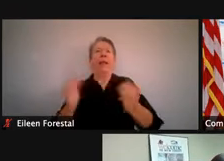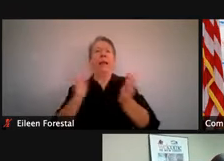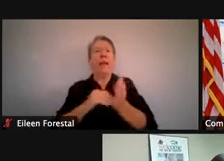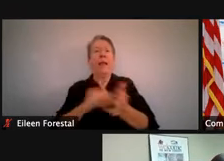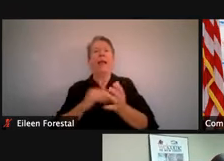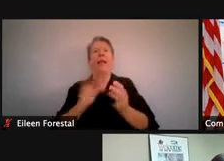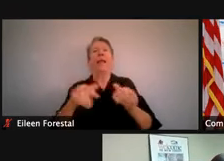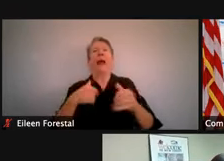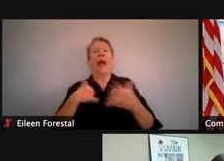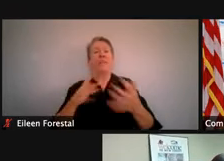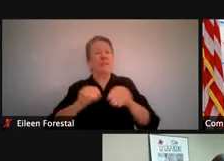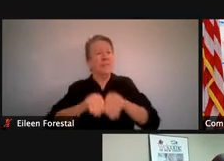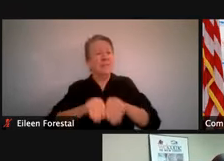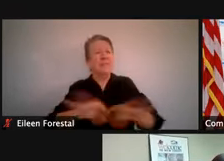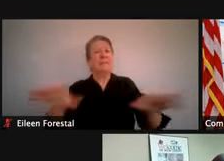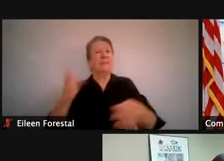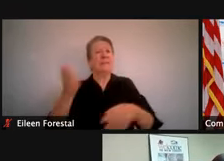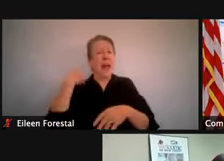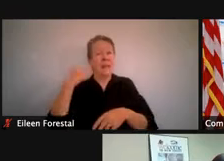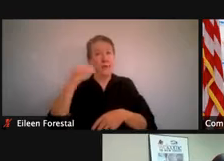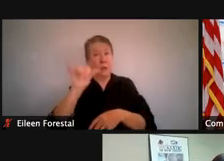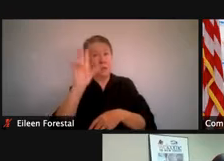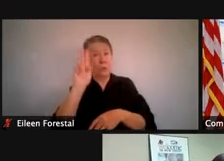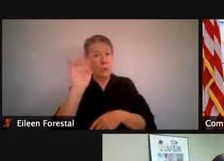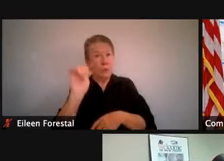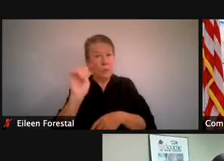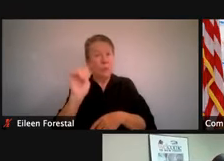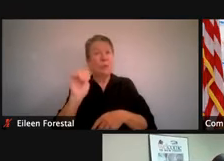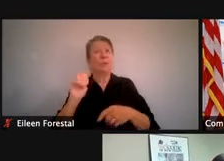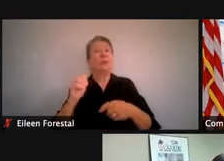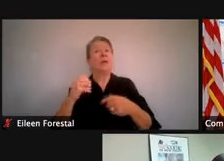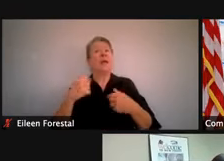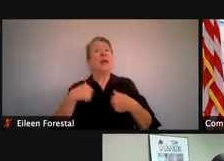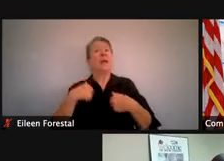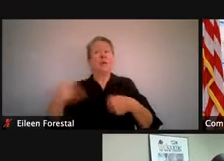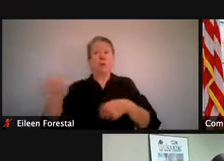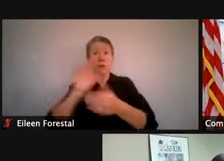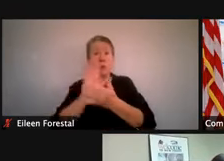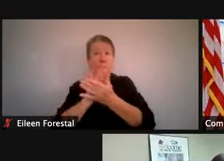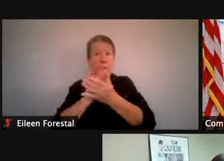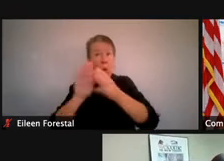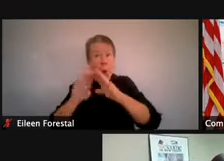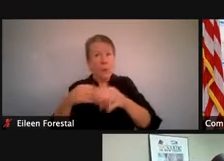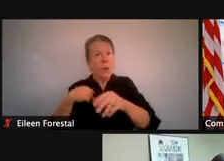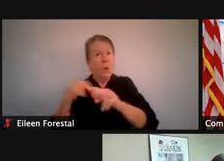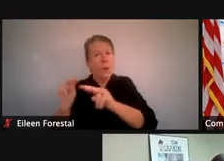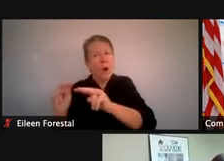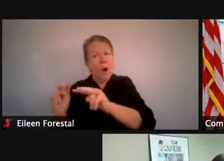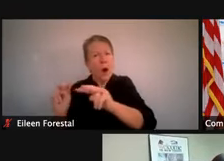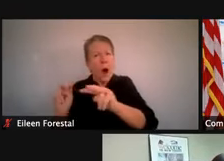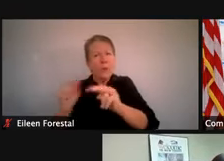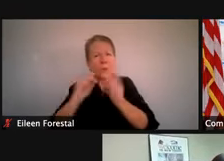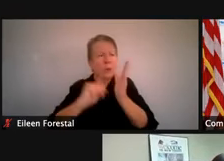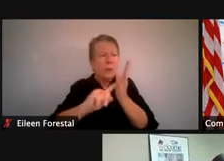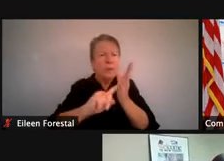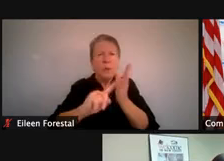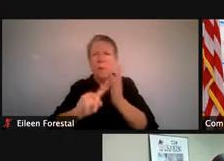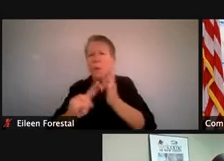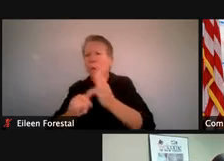the summer. And then we reviewed, just as we did when school districts closed, we reviewed every single plan on